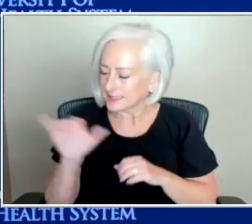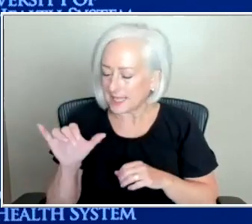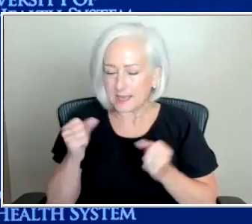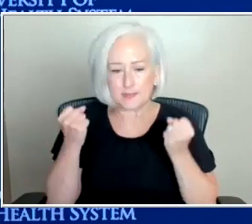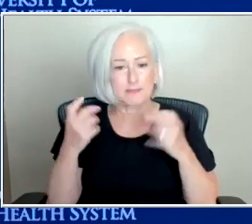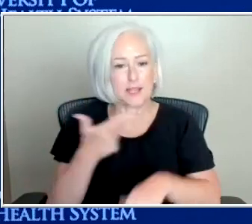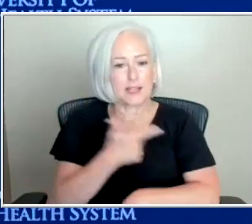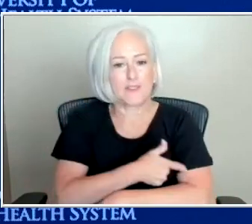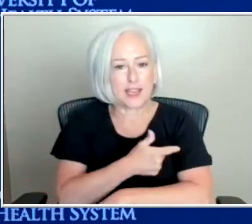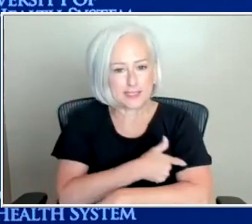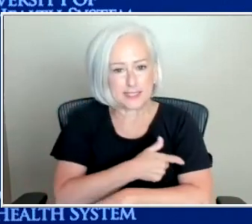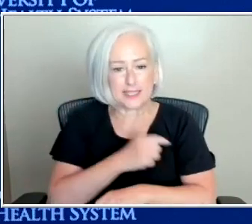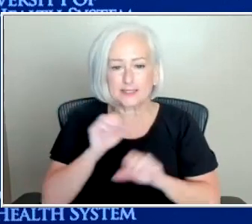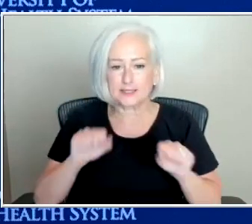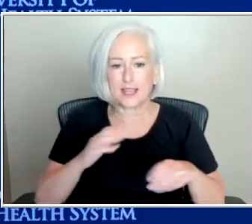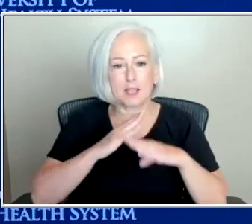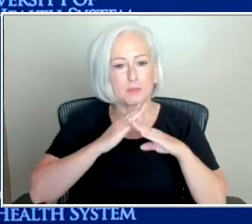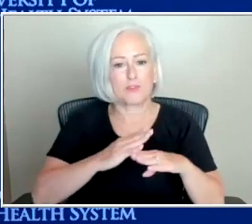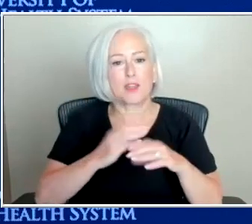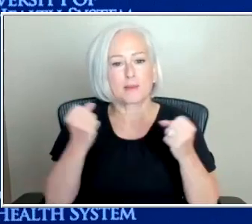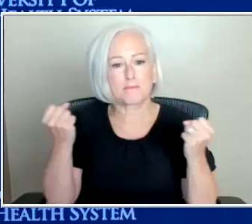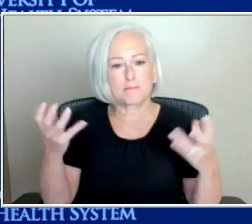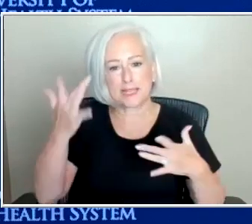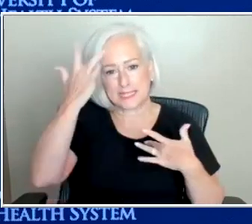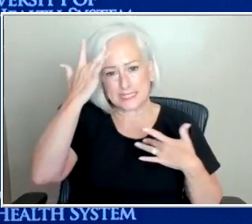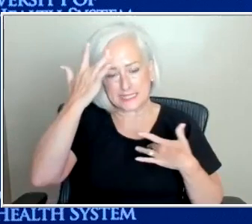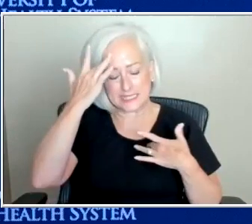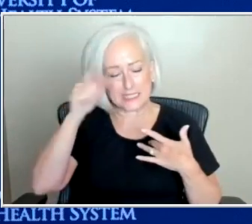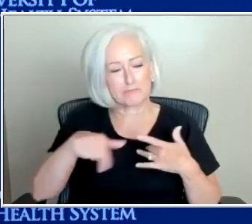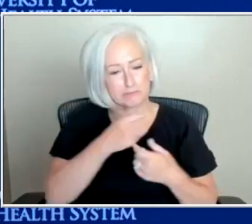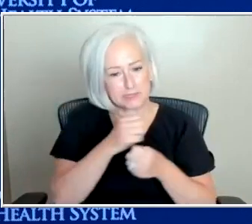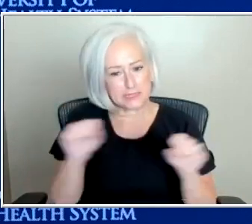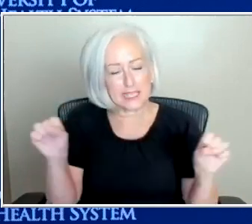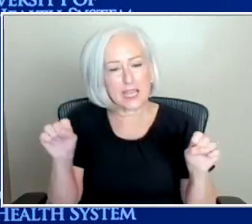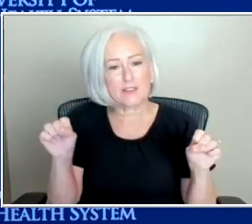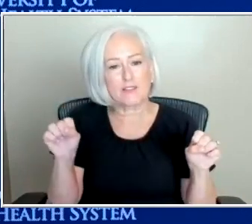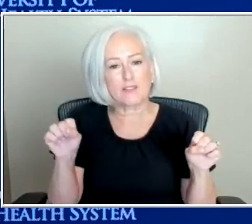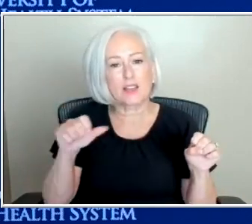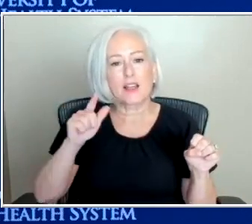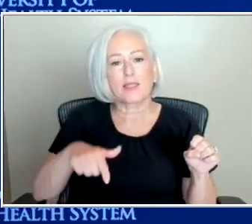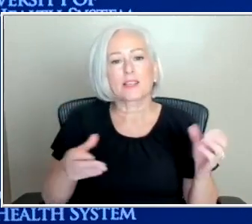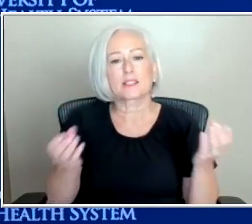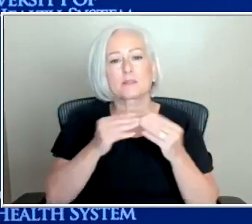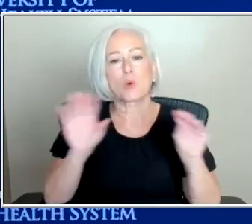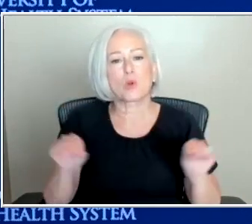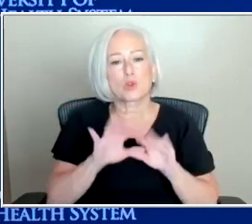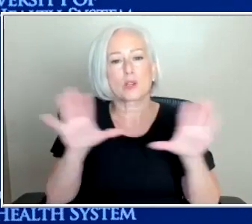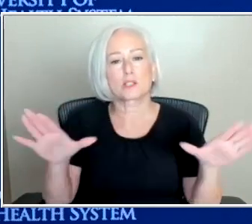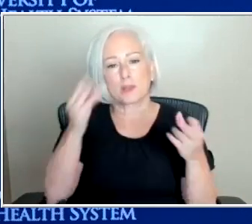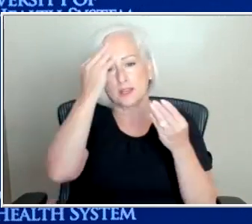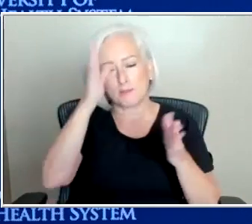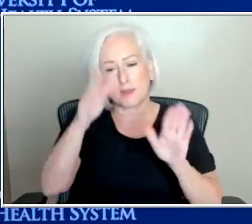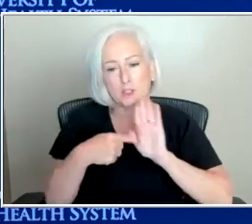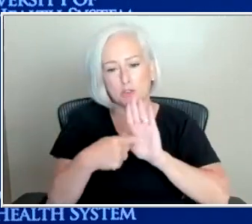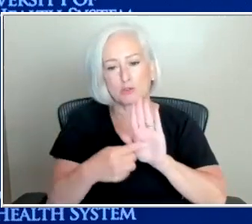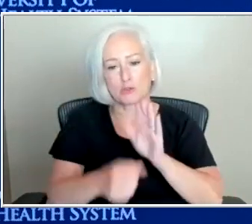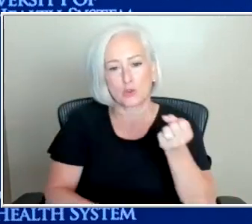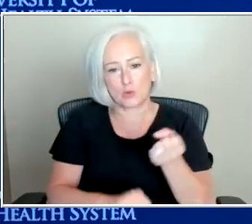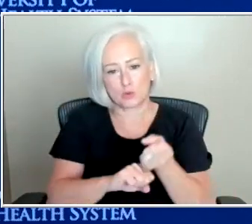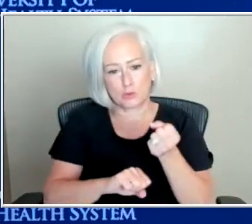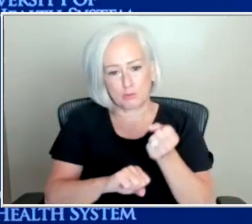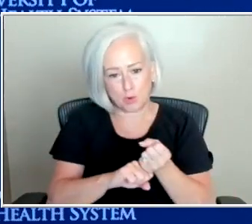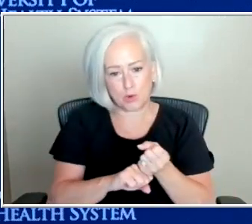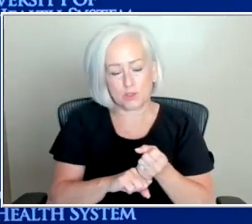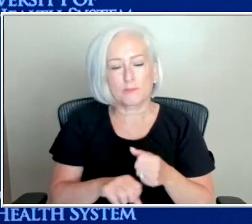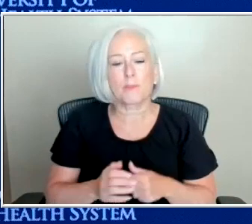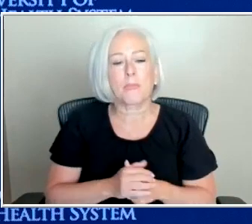preventable diseases, are extremely safe. This is more transparent data to support that fact. So do no harm, but also we know